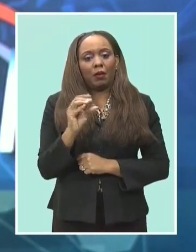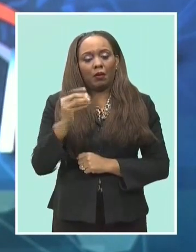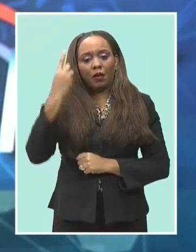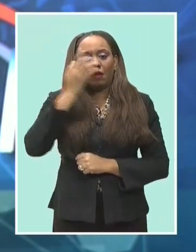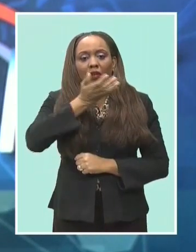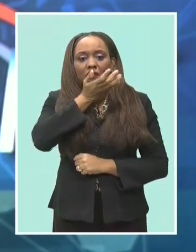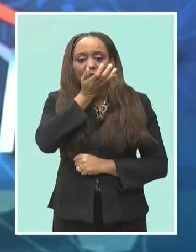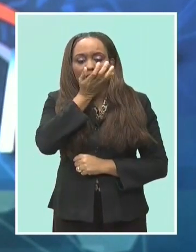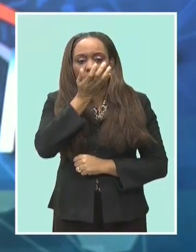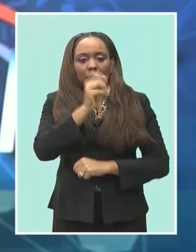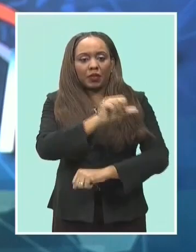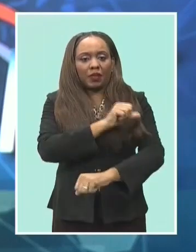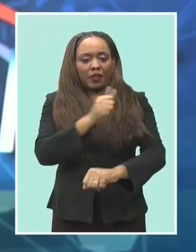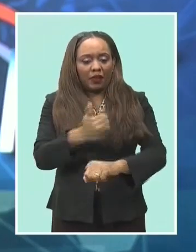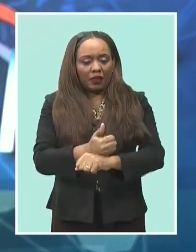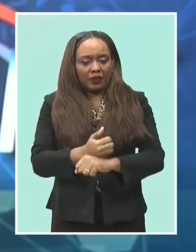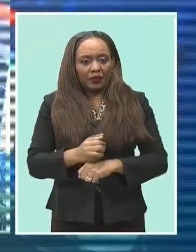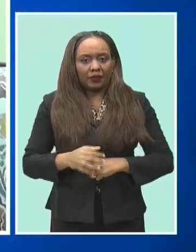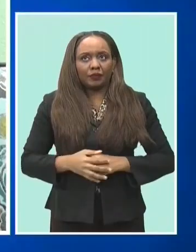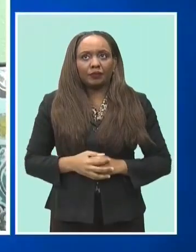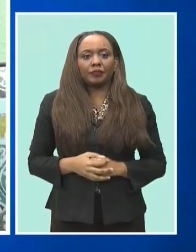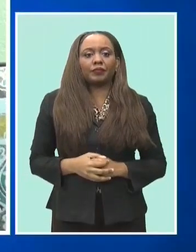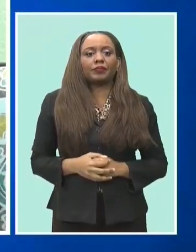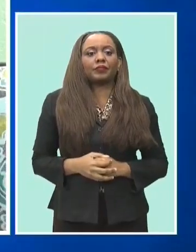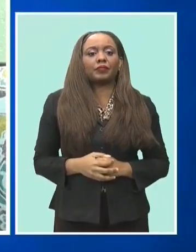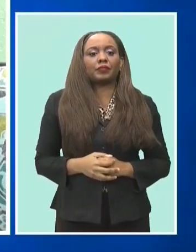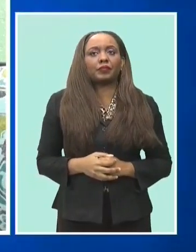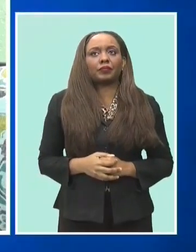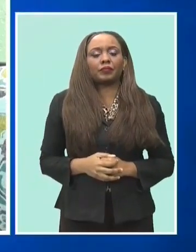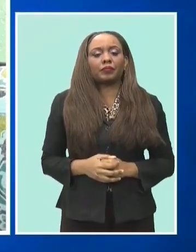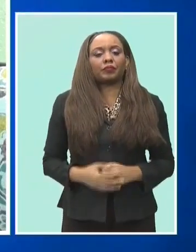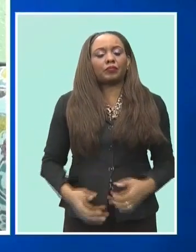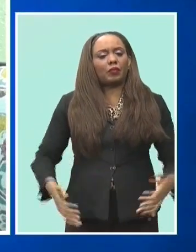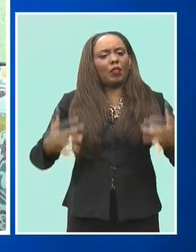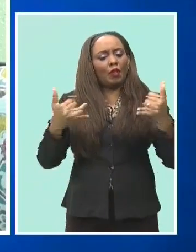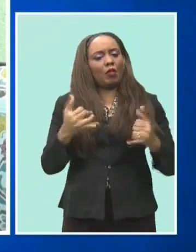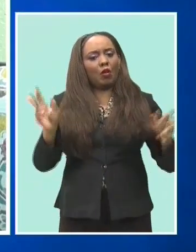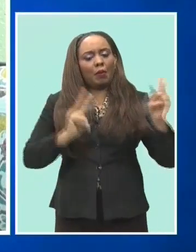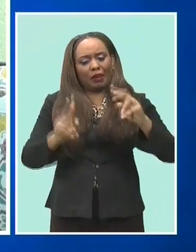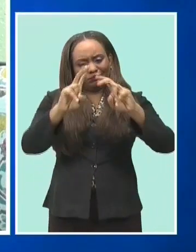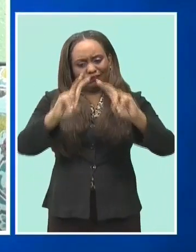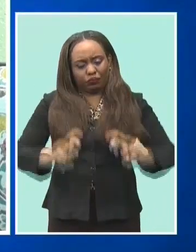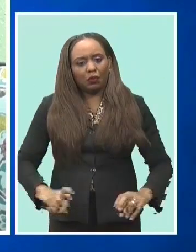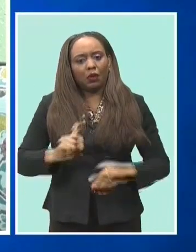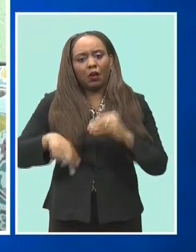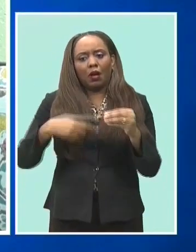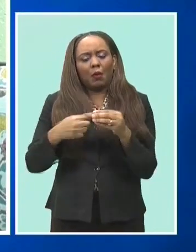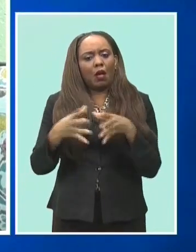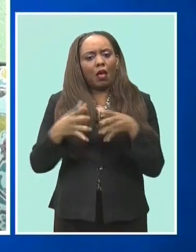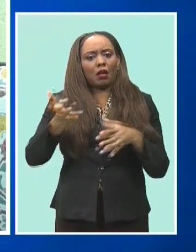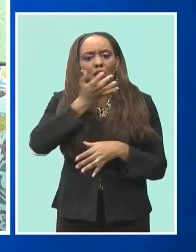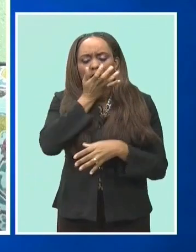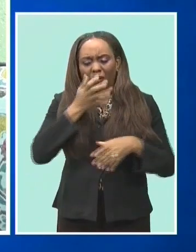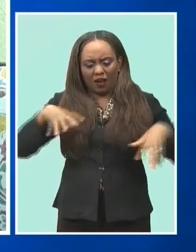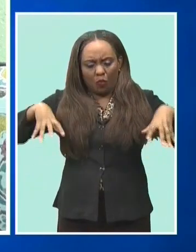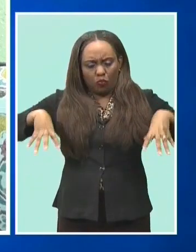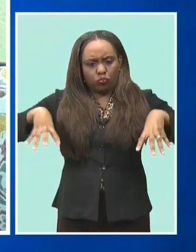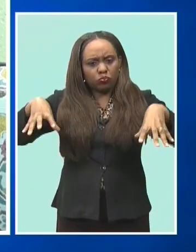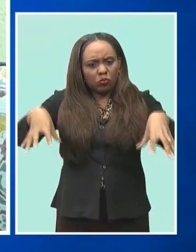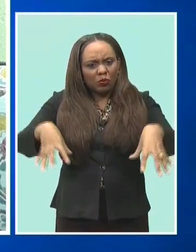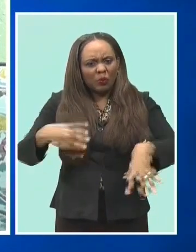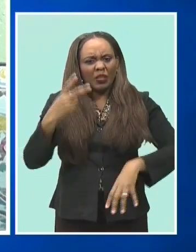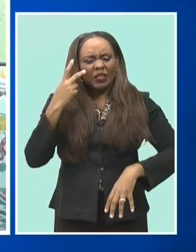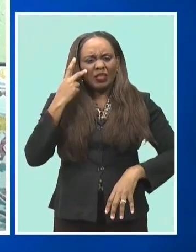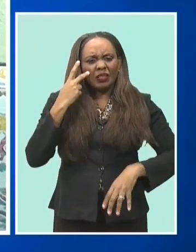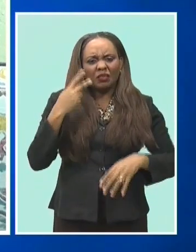Alf Padmore. Right now, garbage collection is under the microscope a lot. We've been seeing a lot of things on social media, especially with